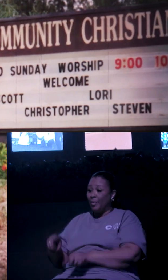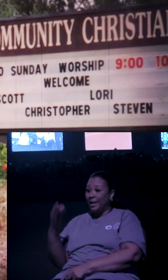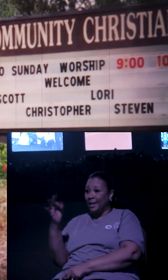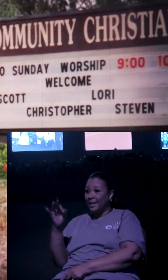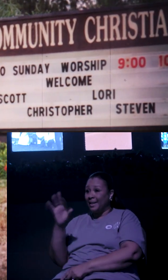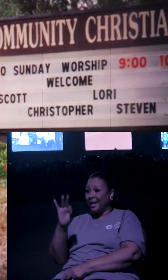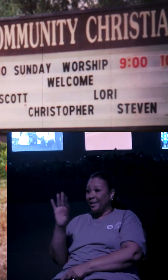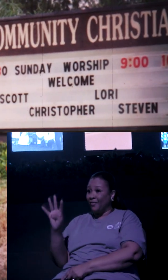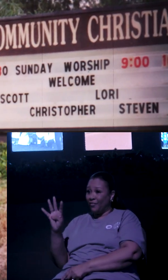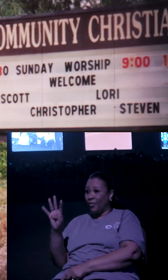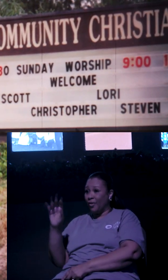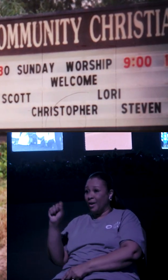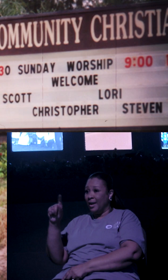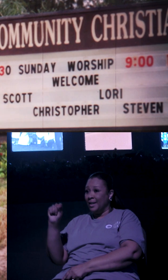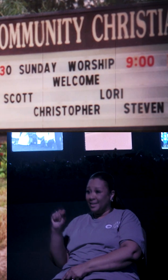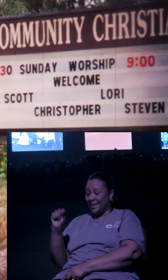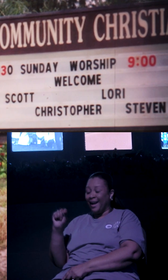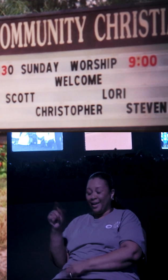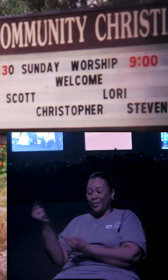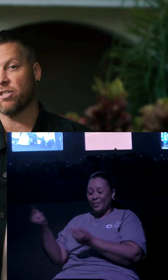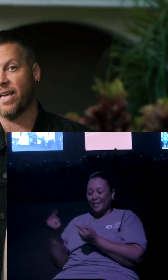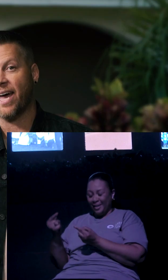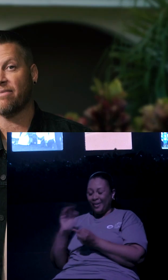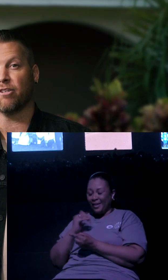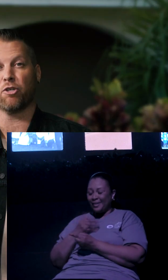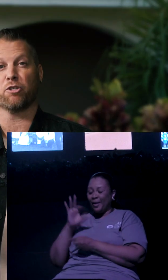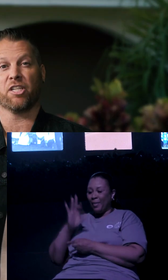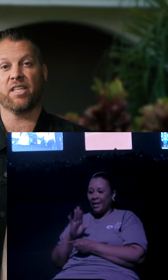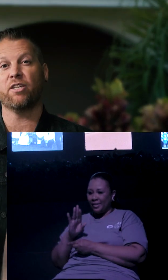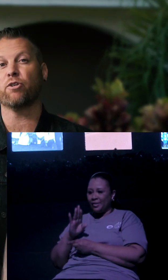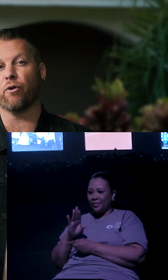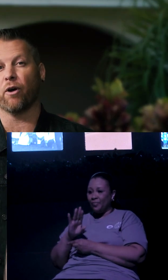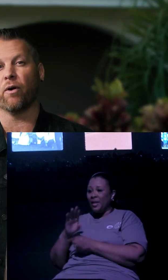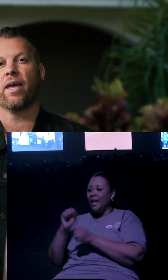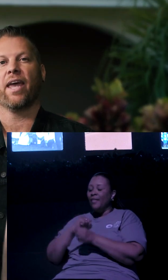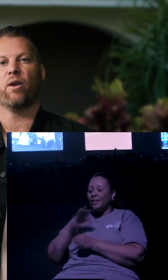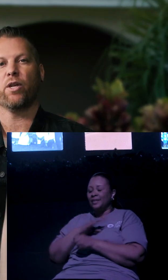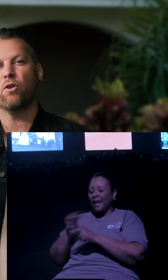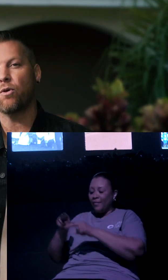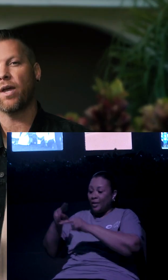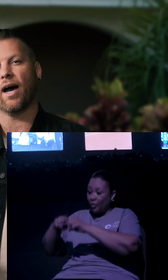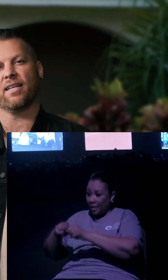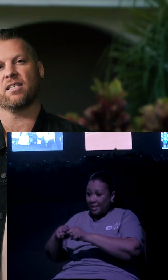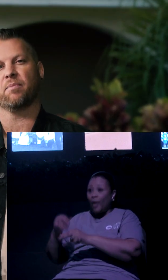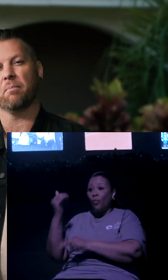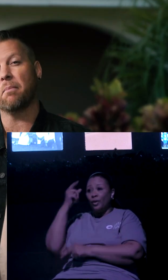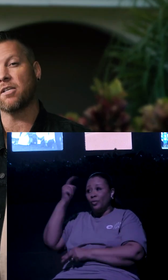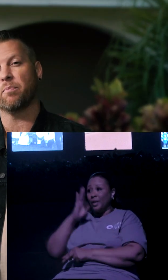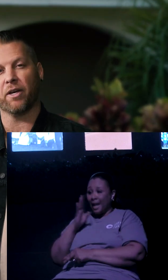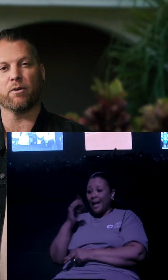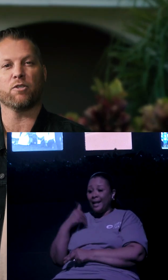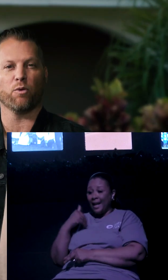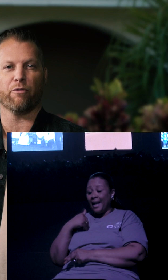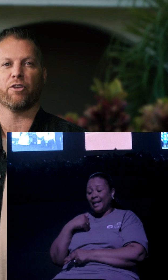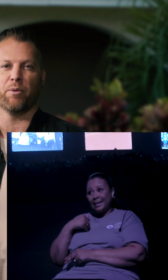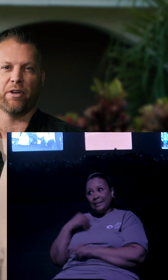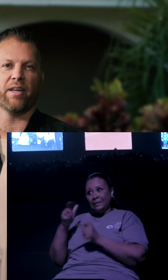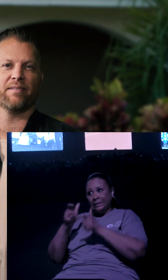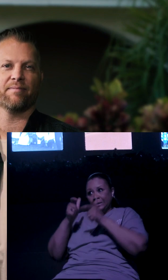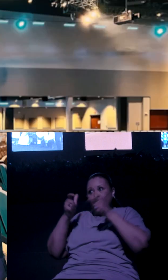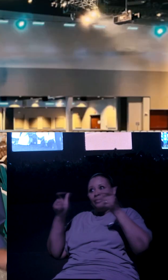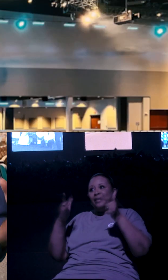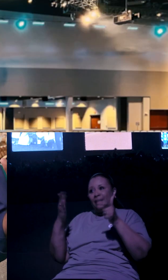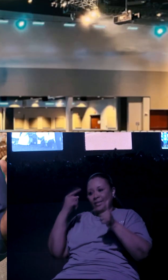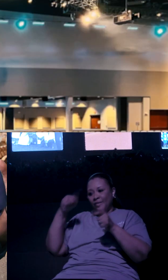Scott Einan was called to be our pastor. We added more staff, the church continued to grow, and we knew God had something much bigger in store for